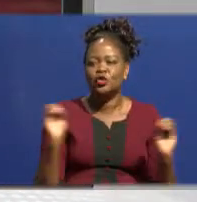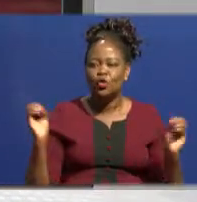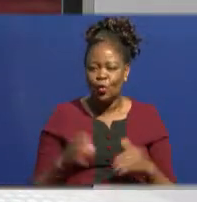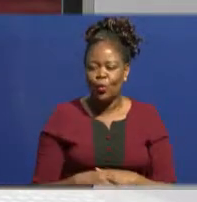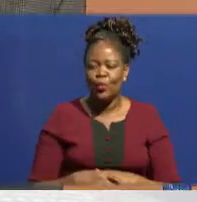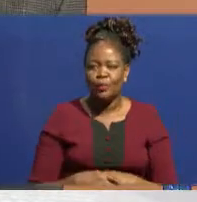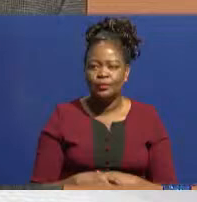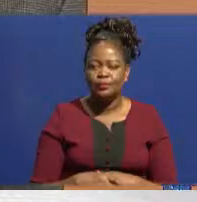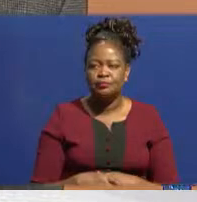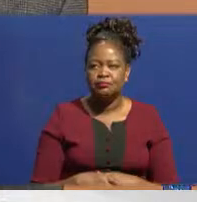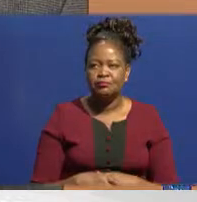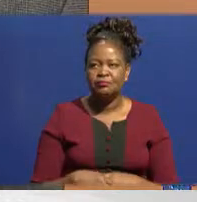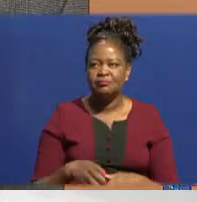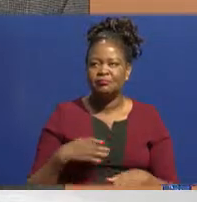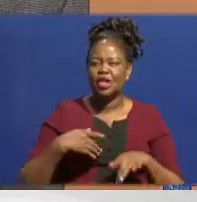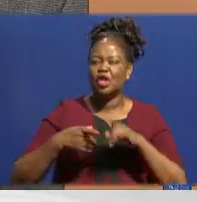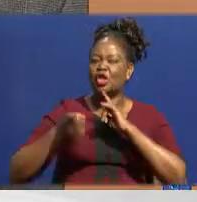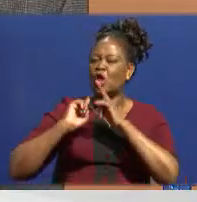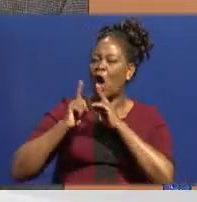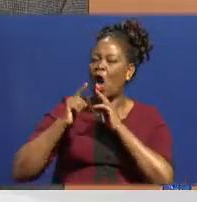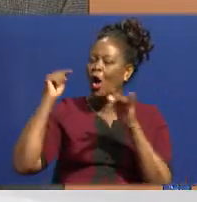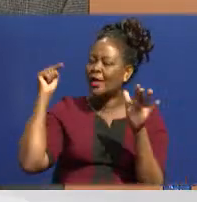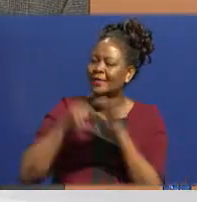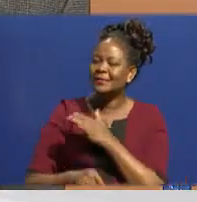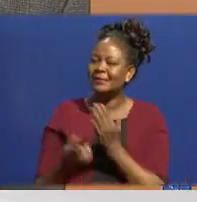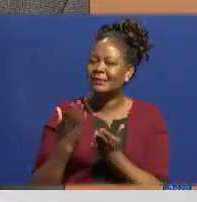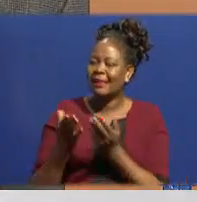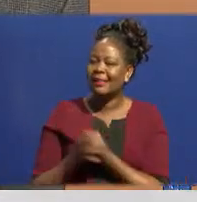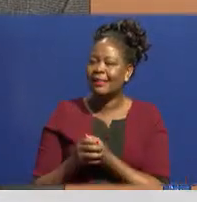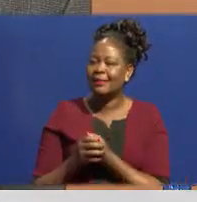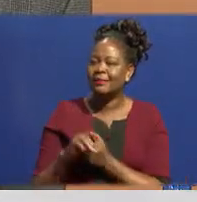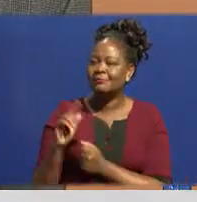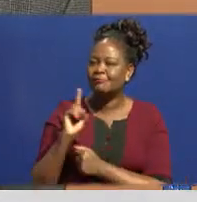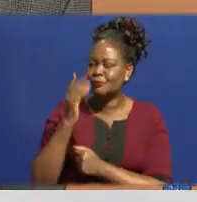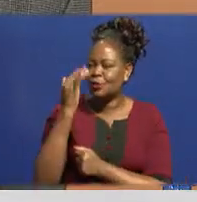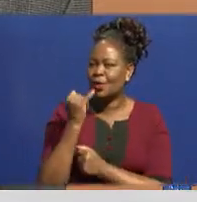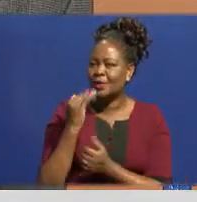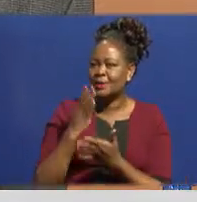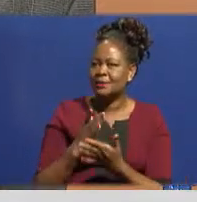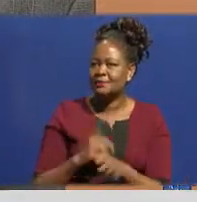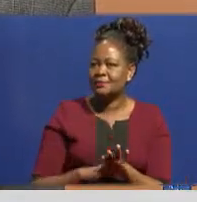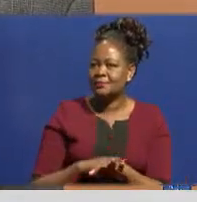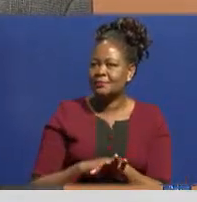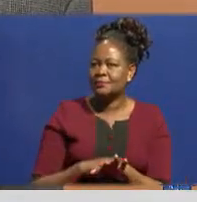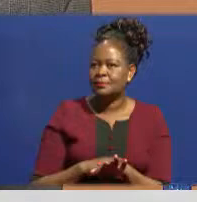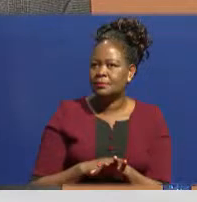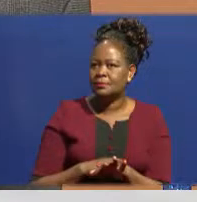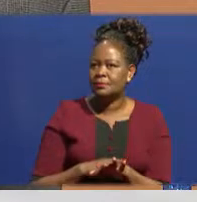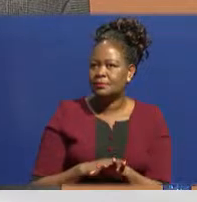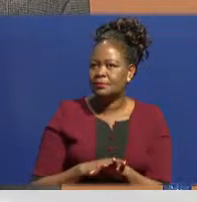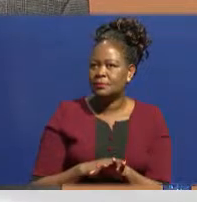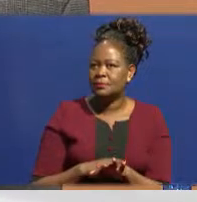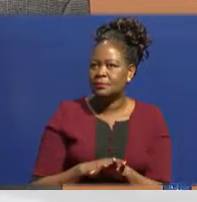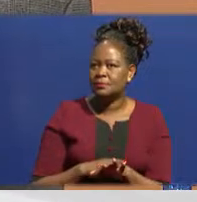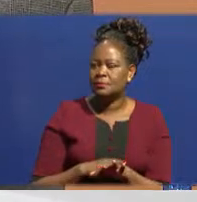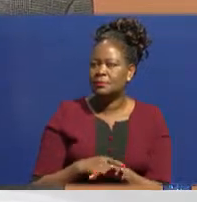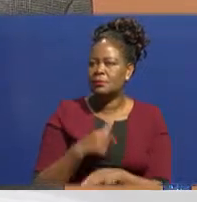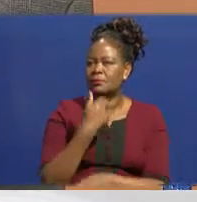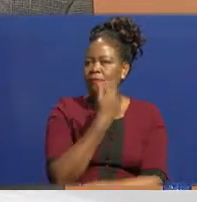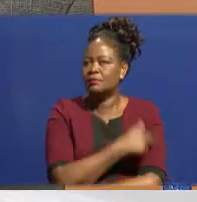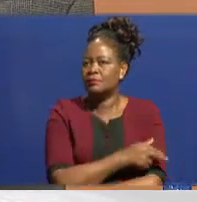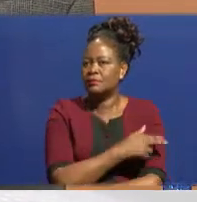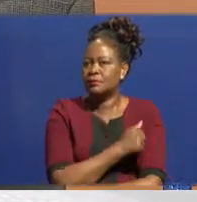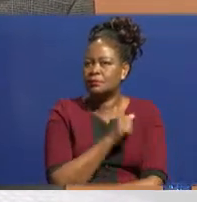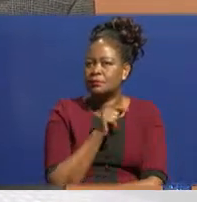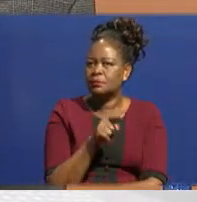don't like going into so much in-depth analysis of such a thing, because I sometimes use hospitals and public hospitals. Yes.